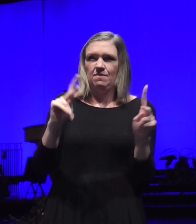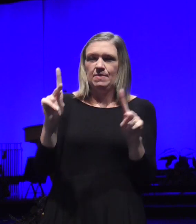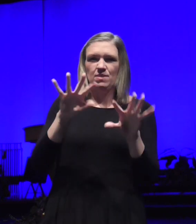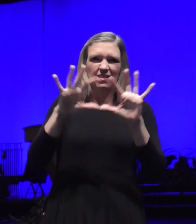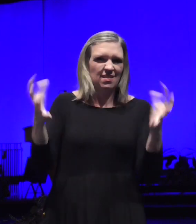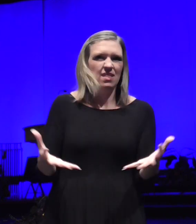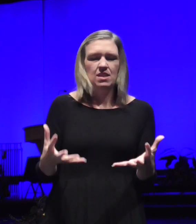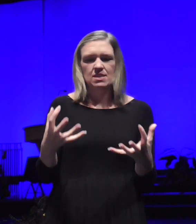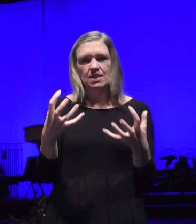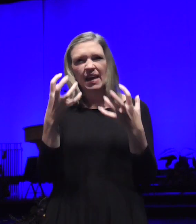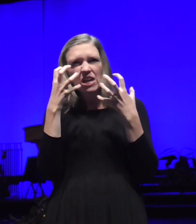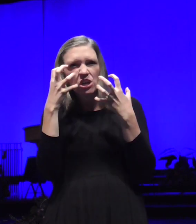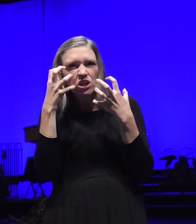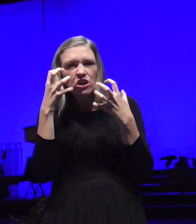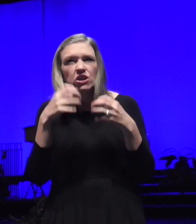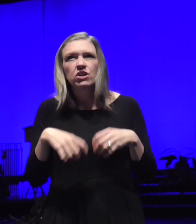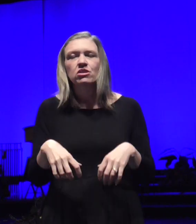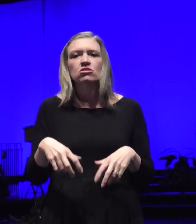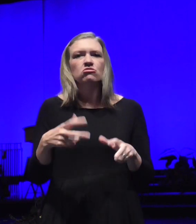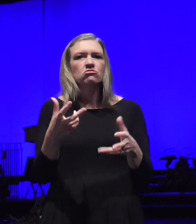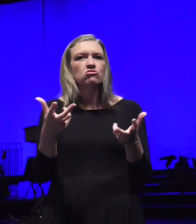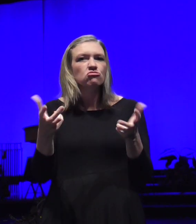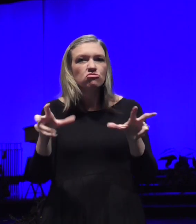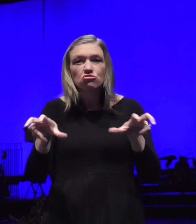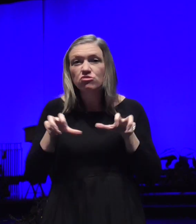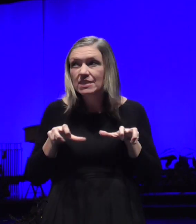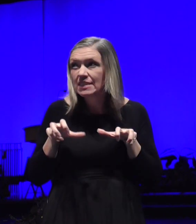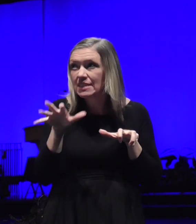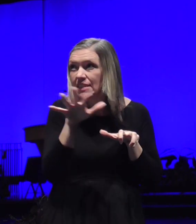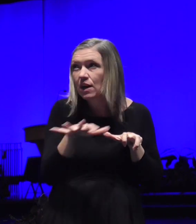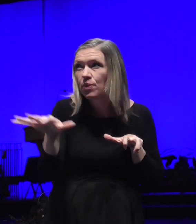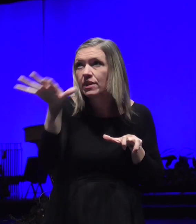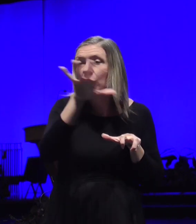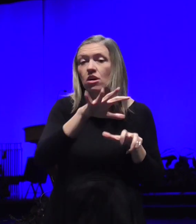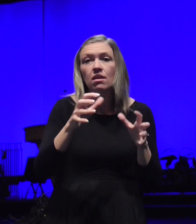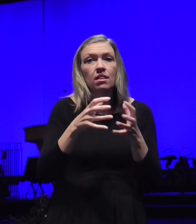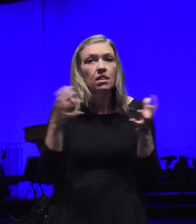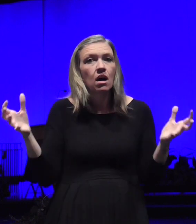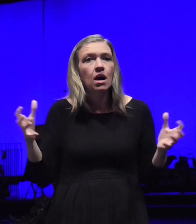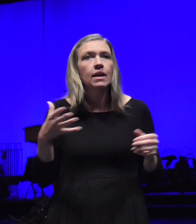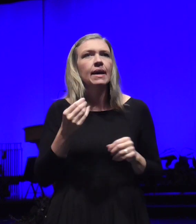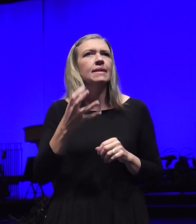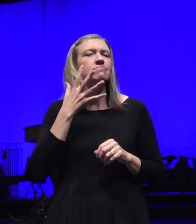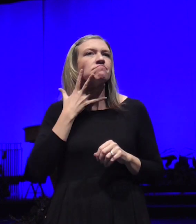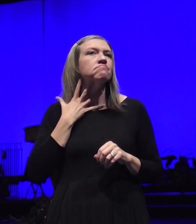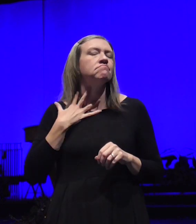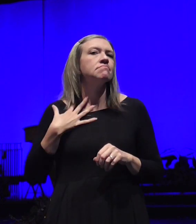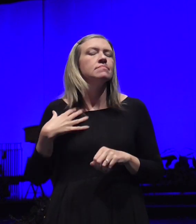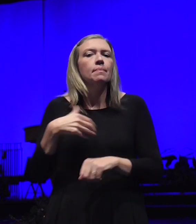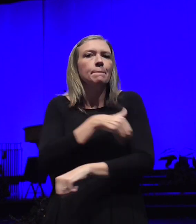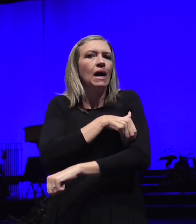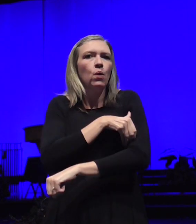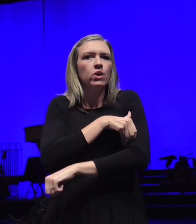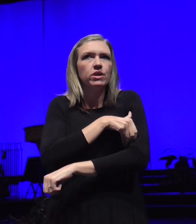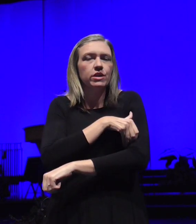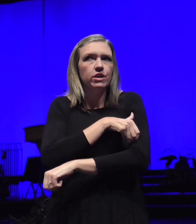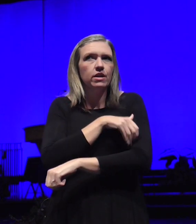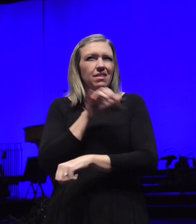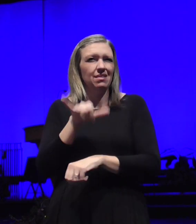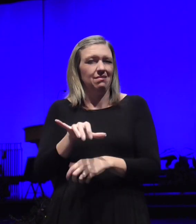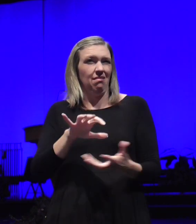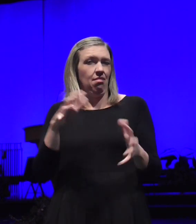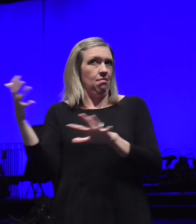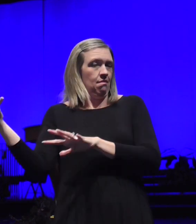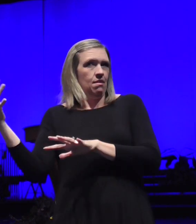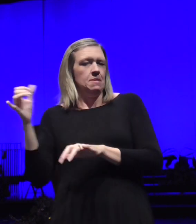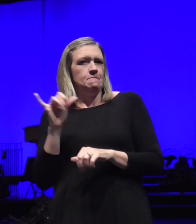there. There's a lot of greed out there. And there's a lot of lusting for power, that false power.